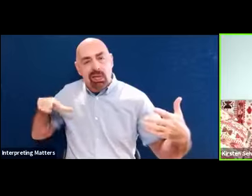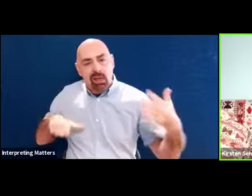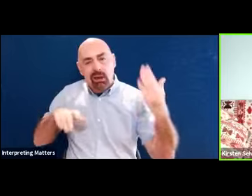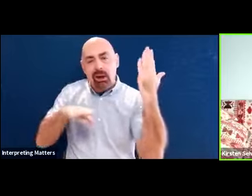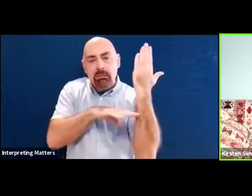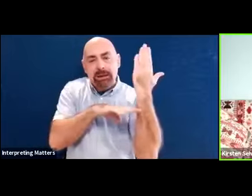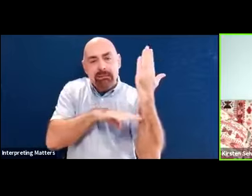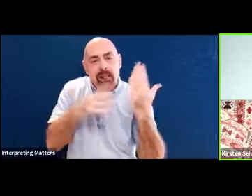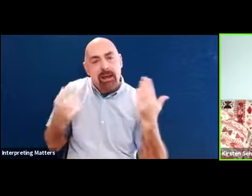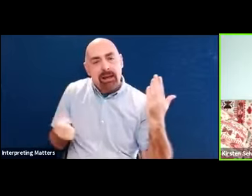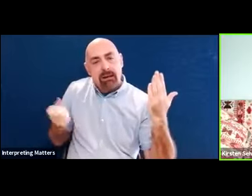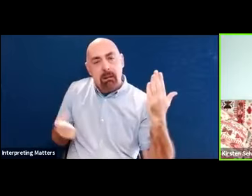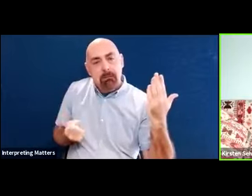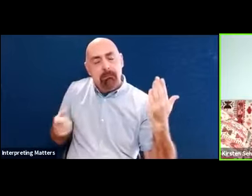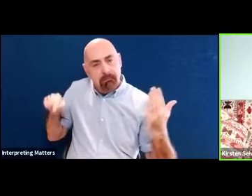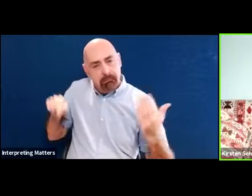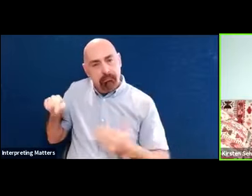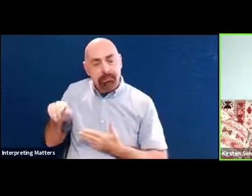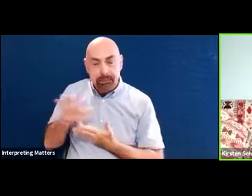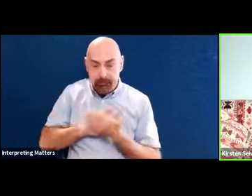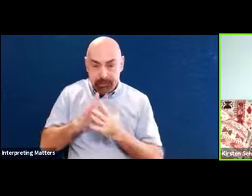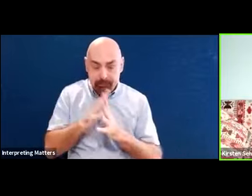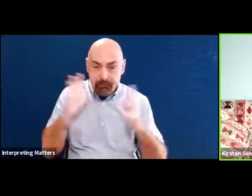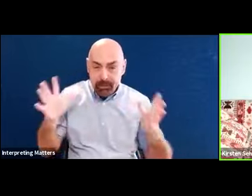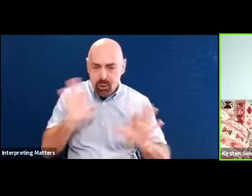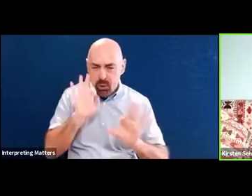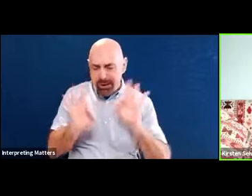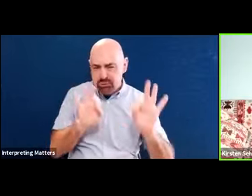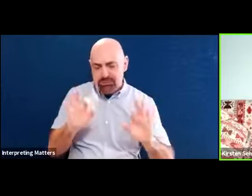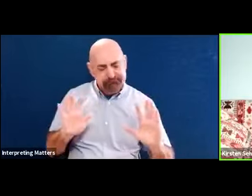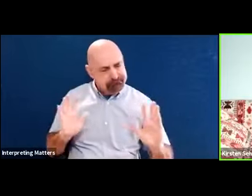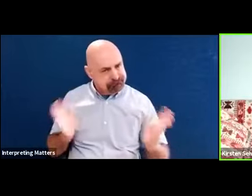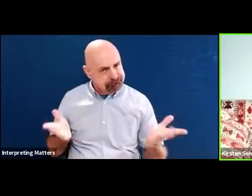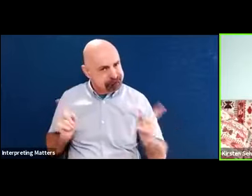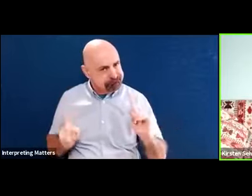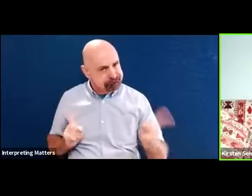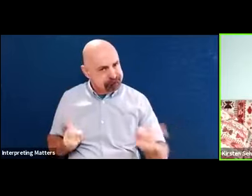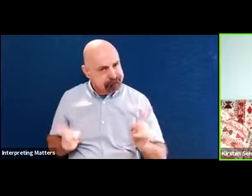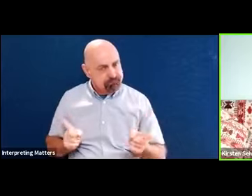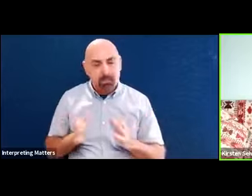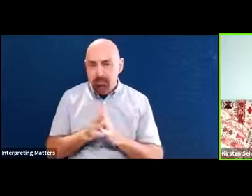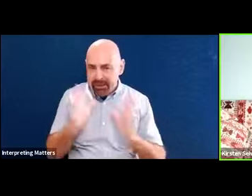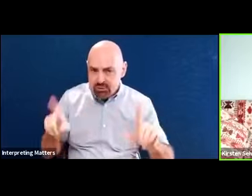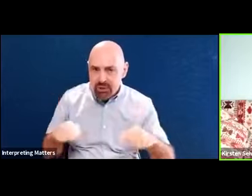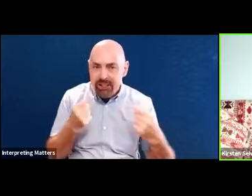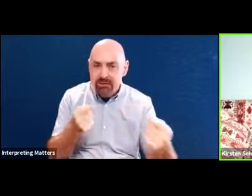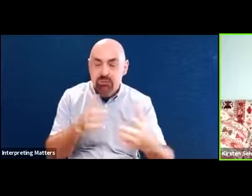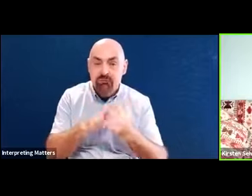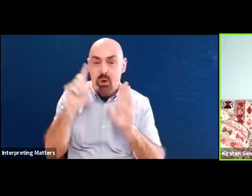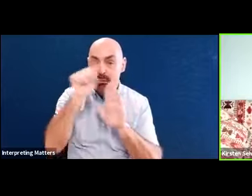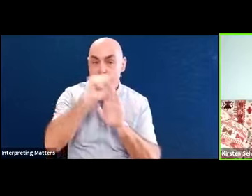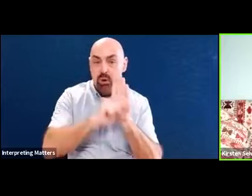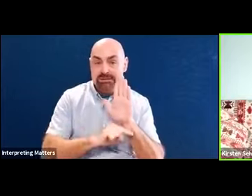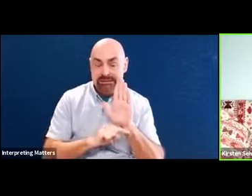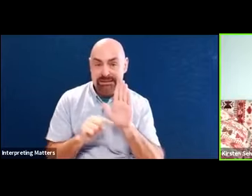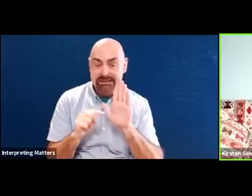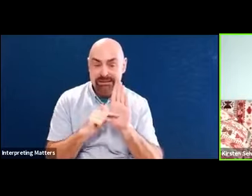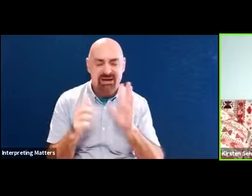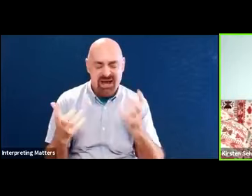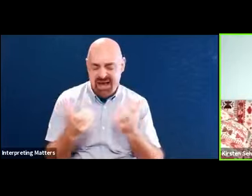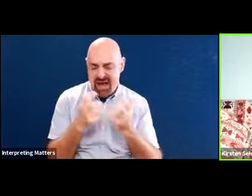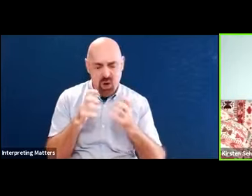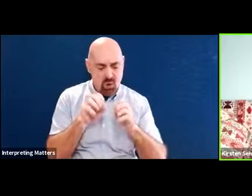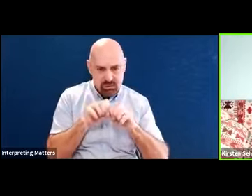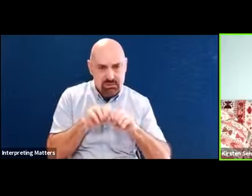traps. This raises significant questions and challenges for policy. How do we spread